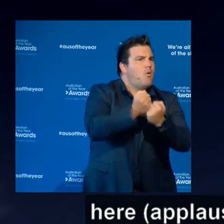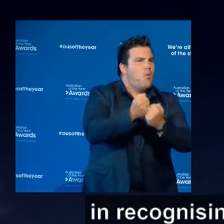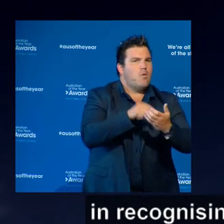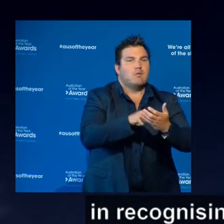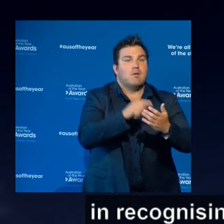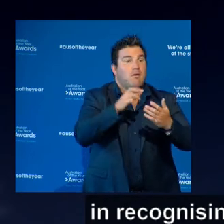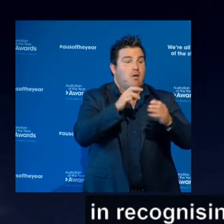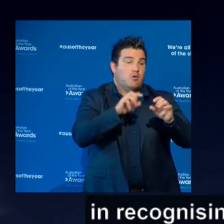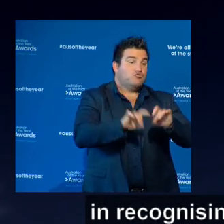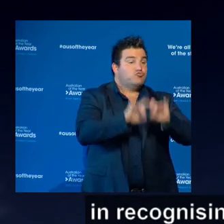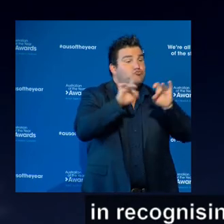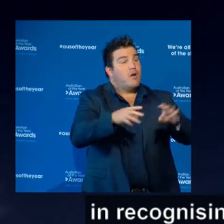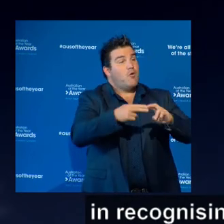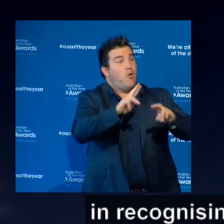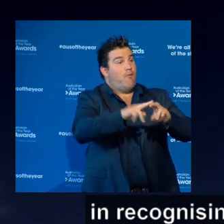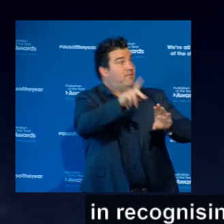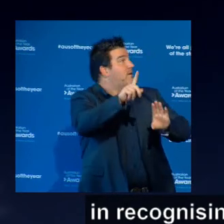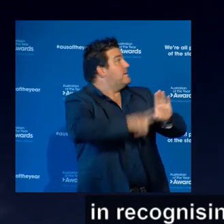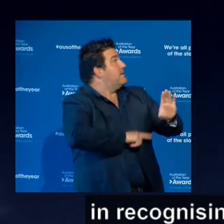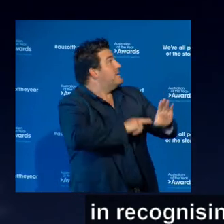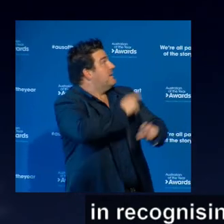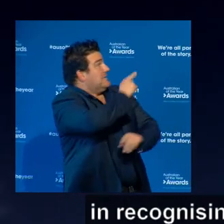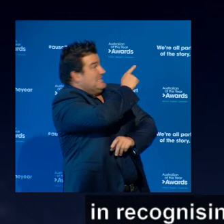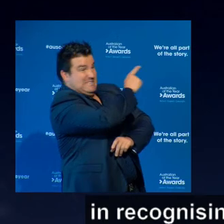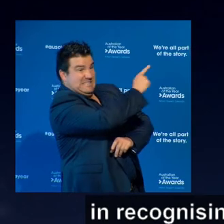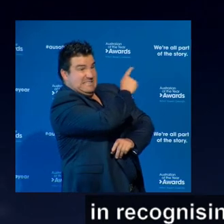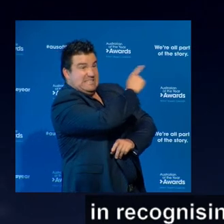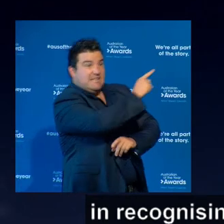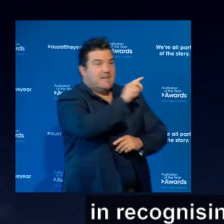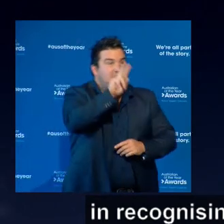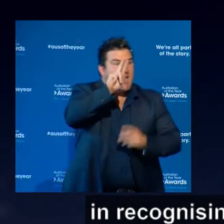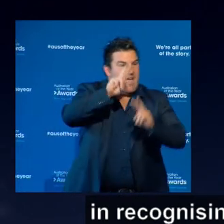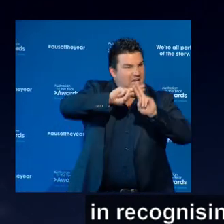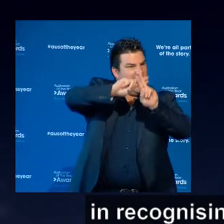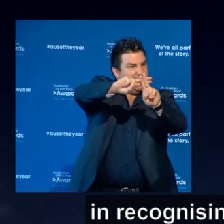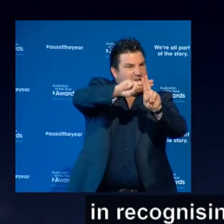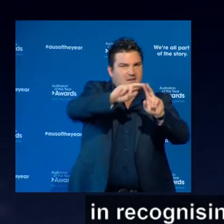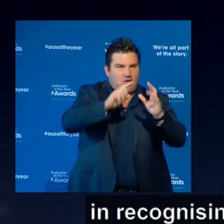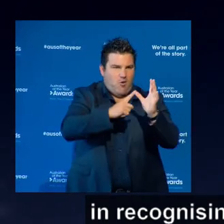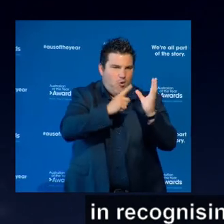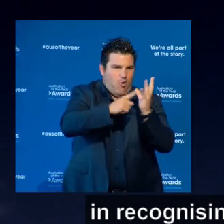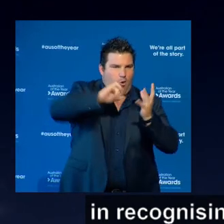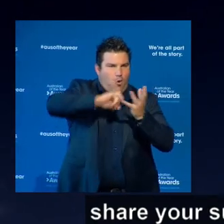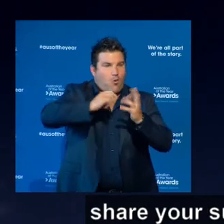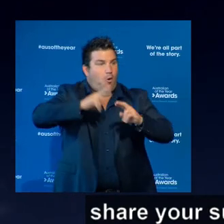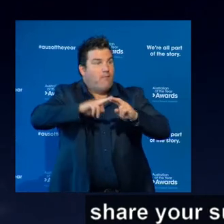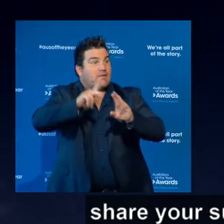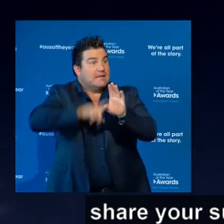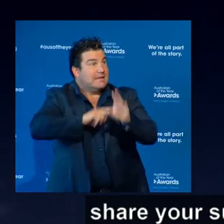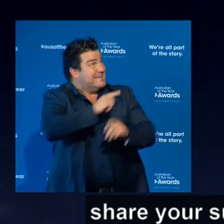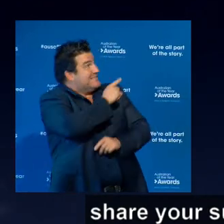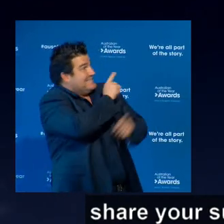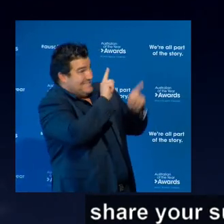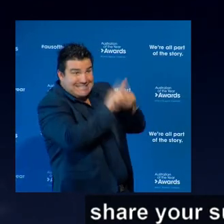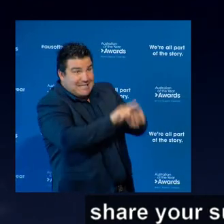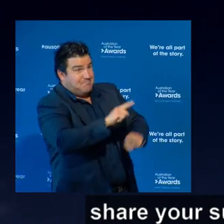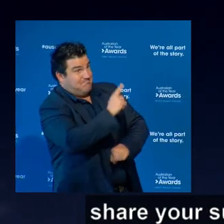your support, for the Australian of the Year hashtag on Facebook, on Twitter, on Instagram. So that is